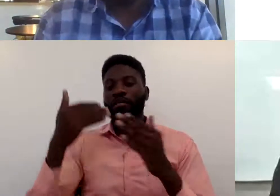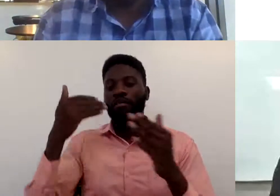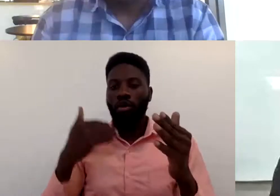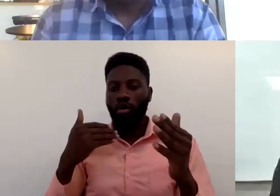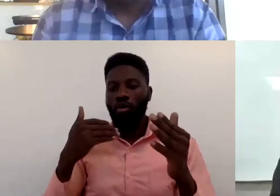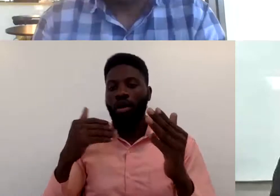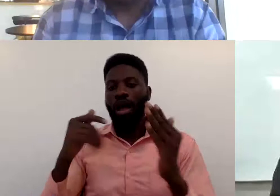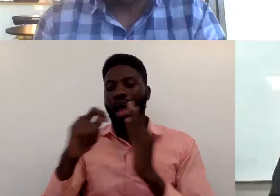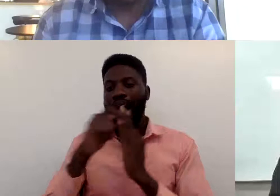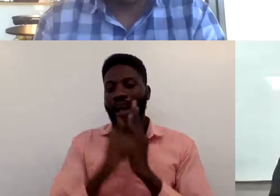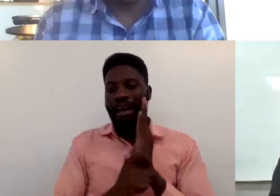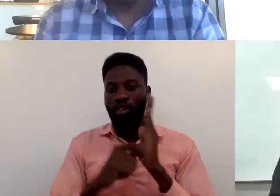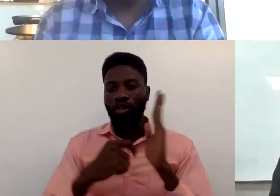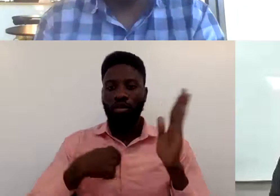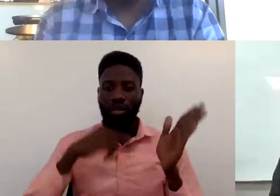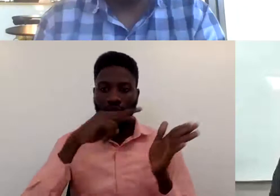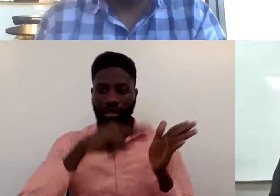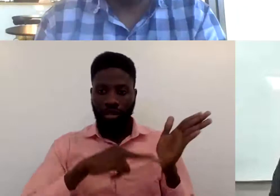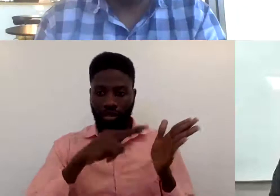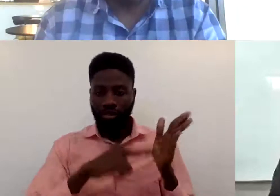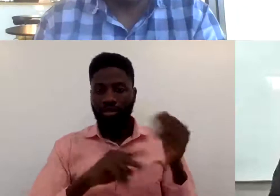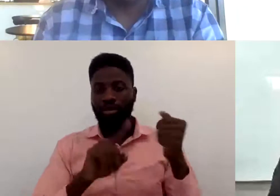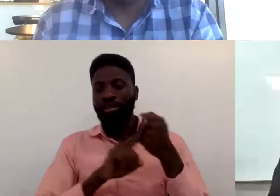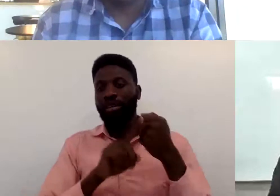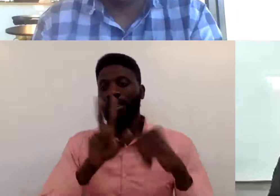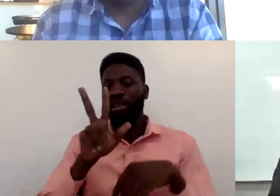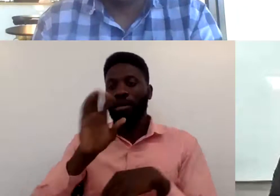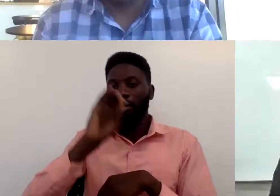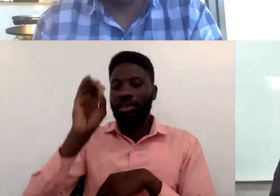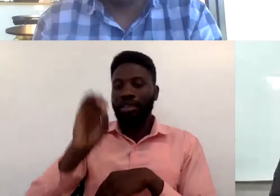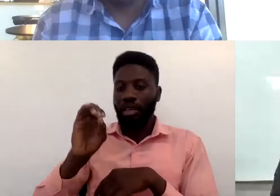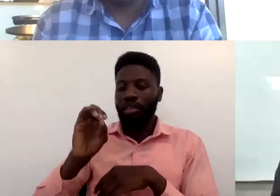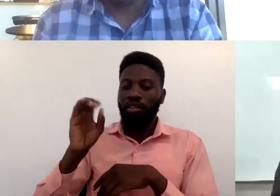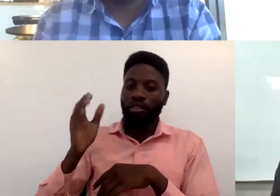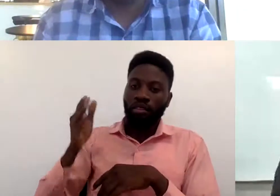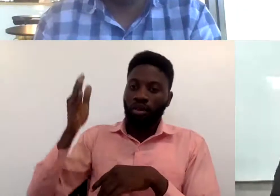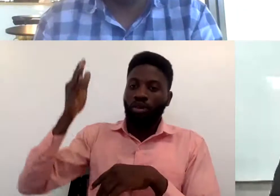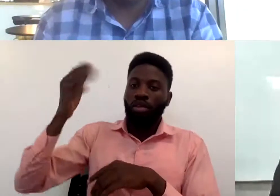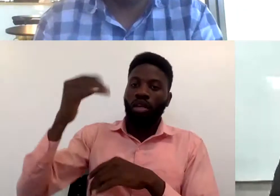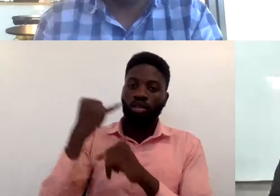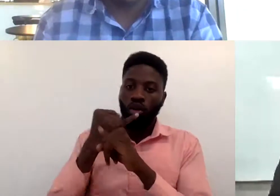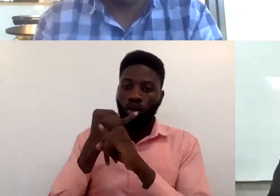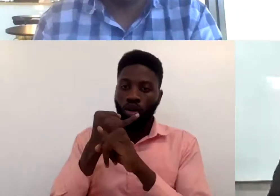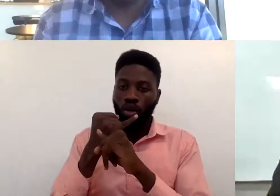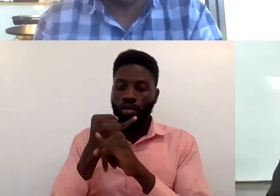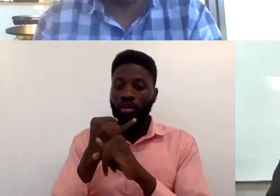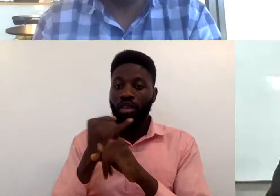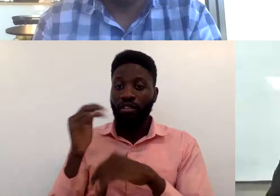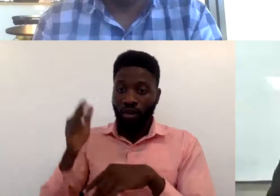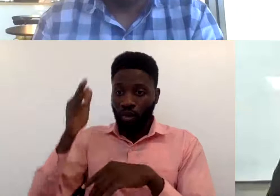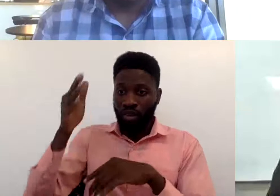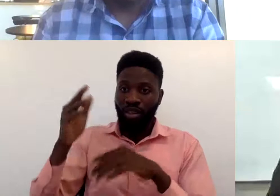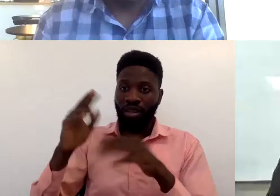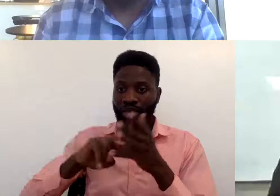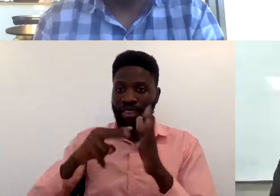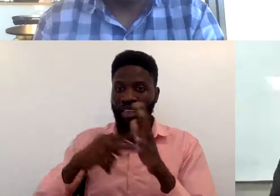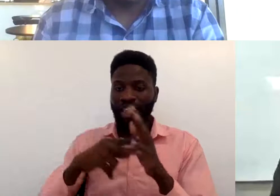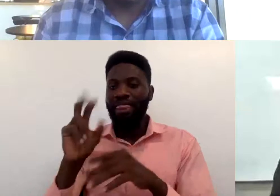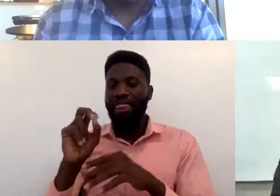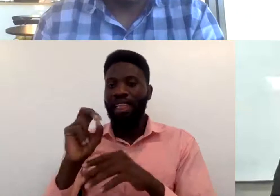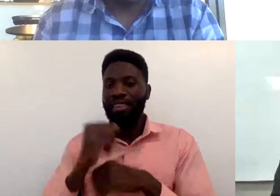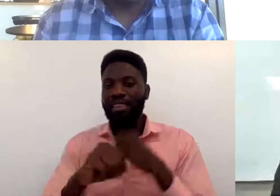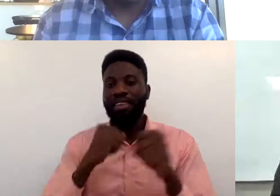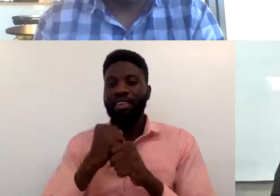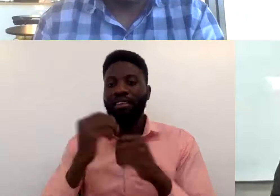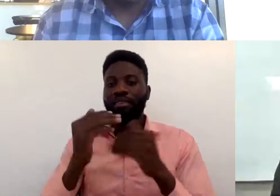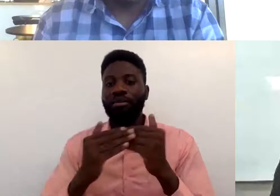saying that 63% of jobs in the future, and we are talking about future of at least 30 years from now,